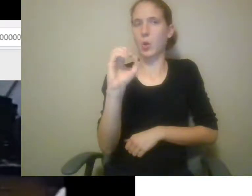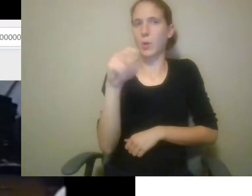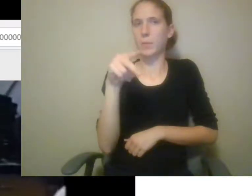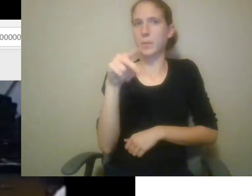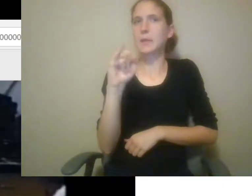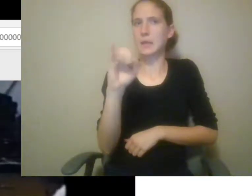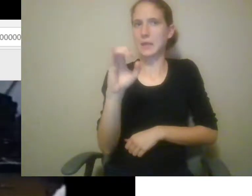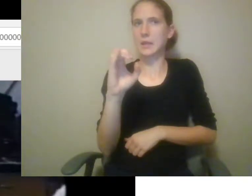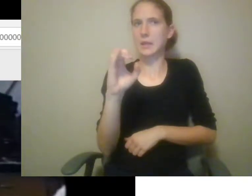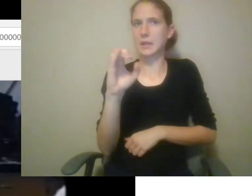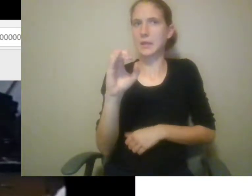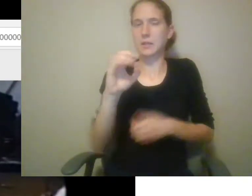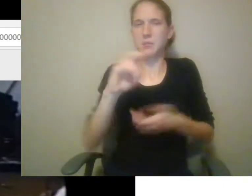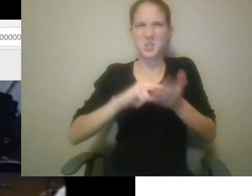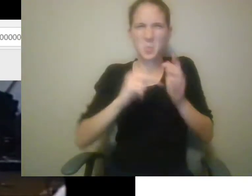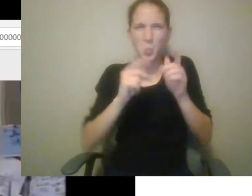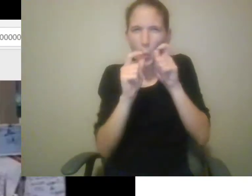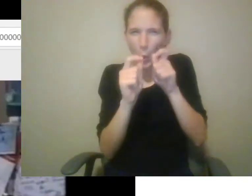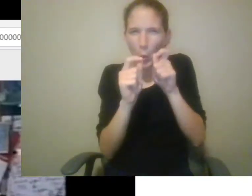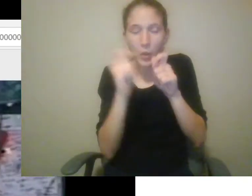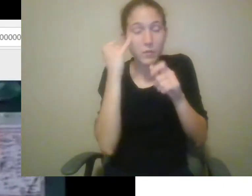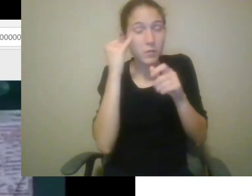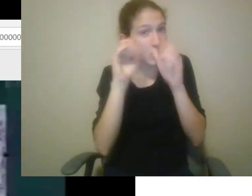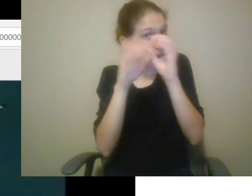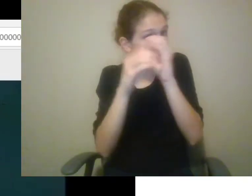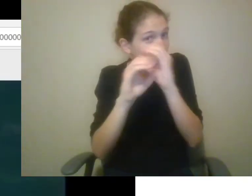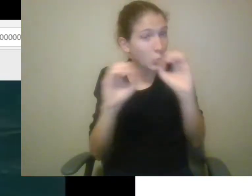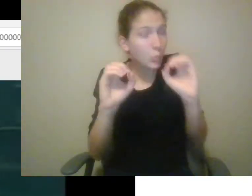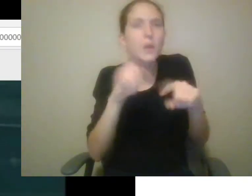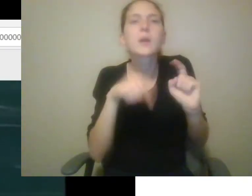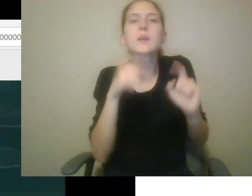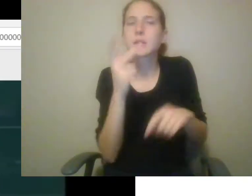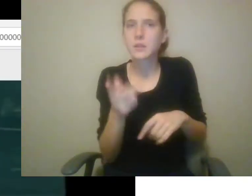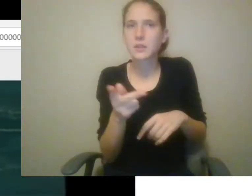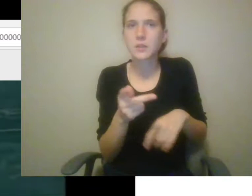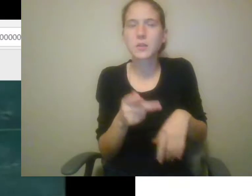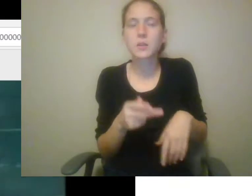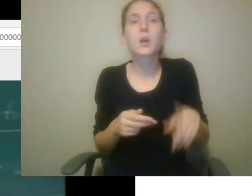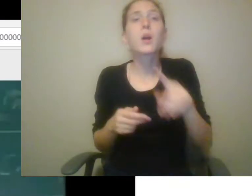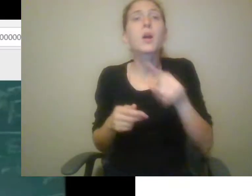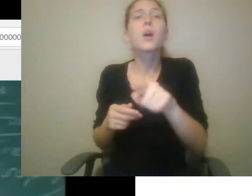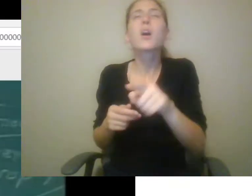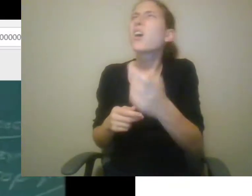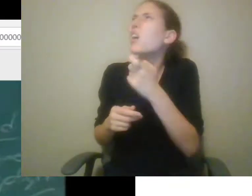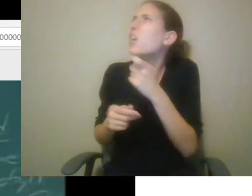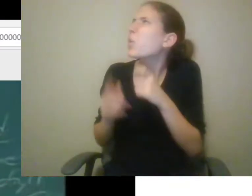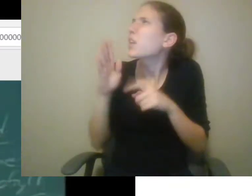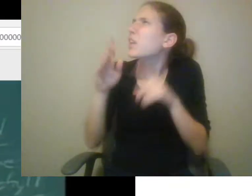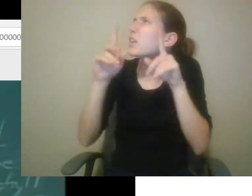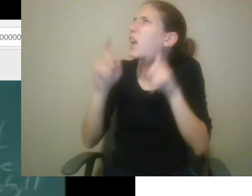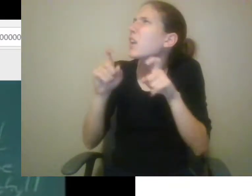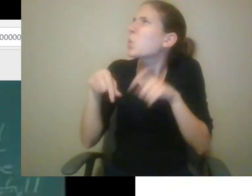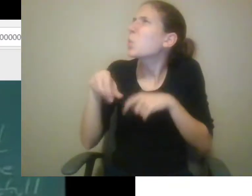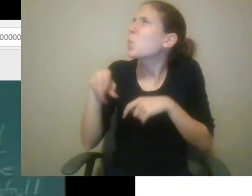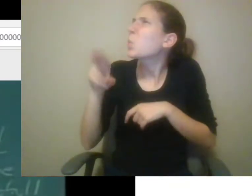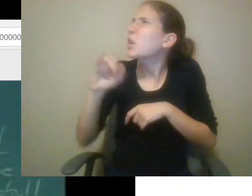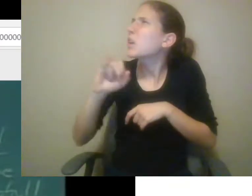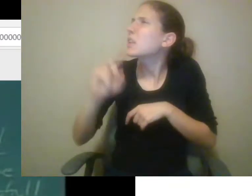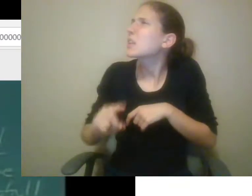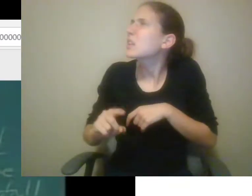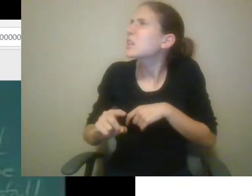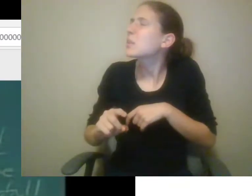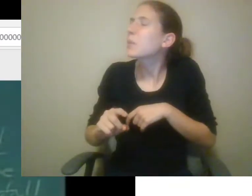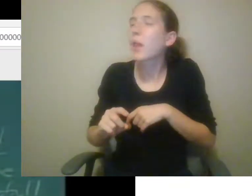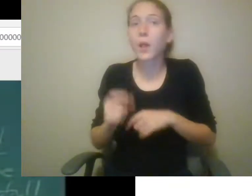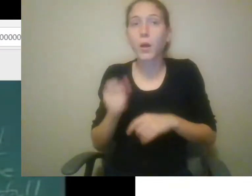I know. The other class, I announced the other class that they would have a quiz tomorrow dealing with this information. All